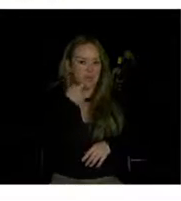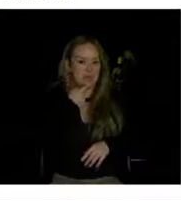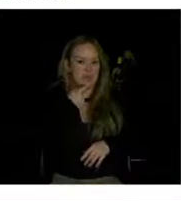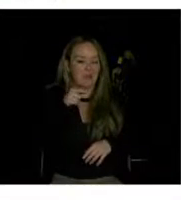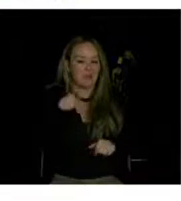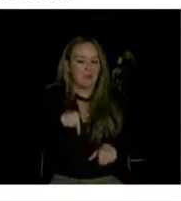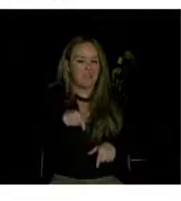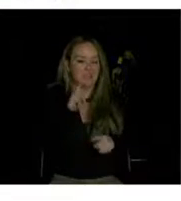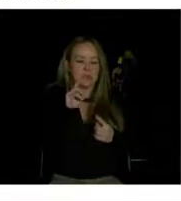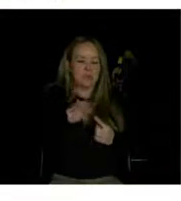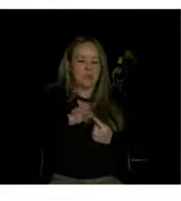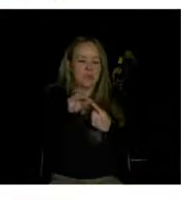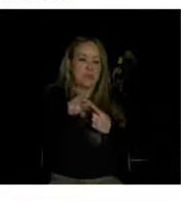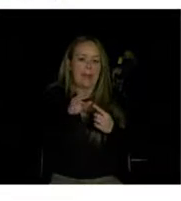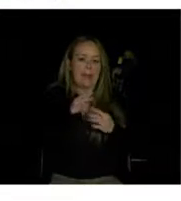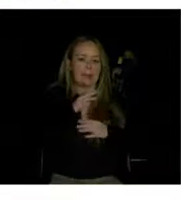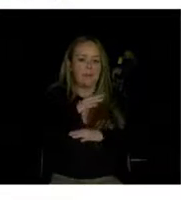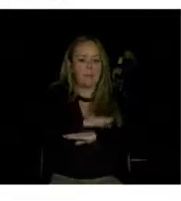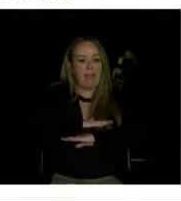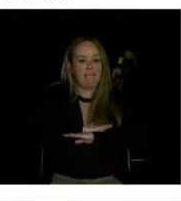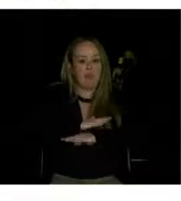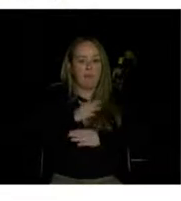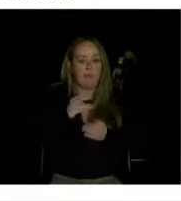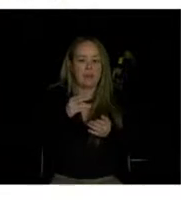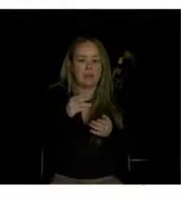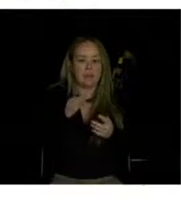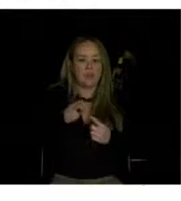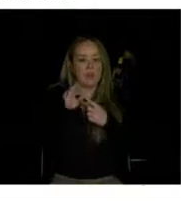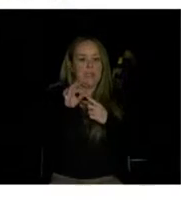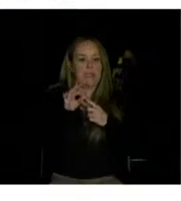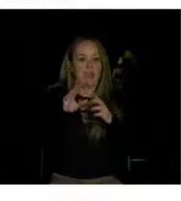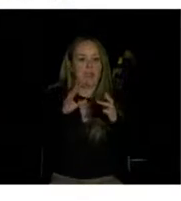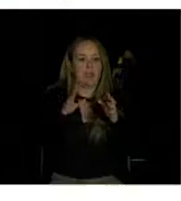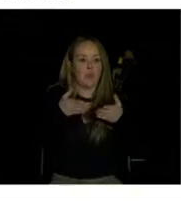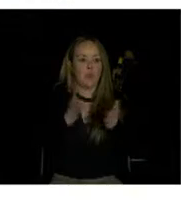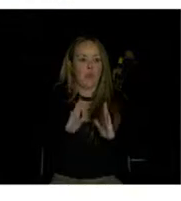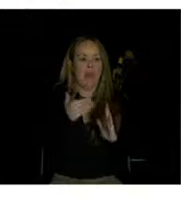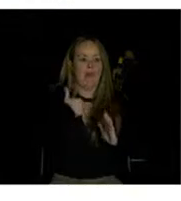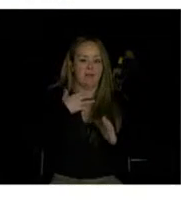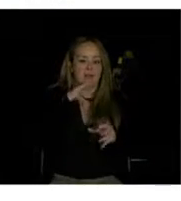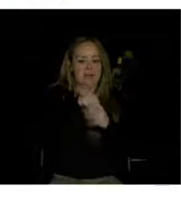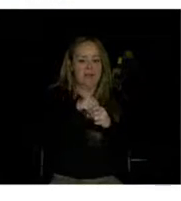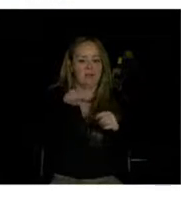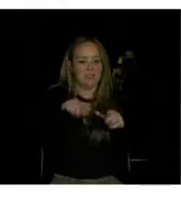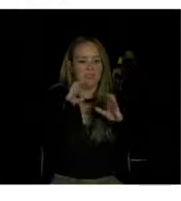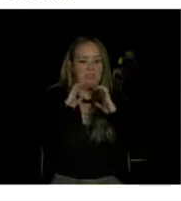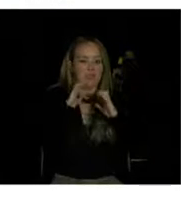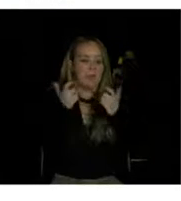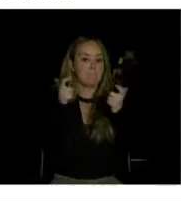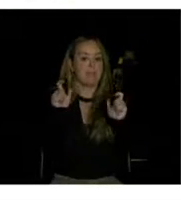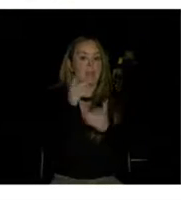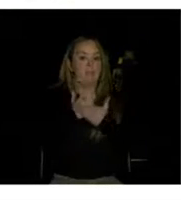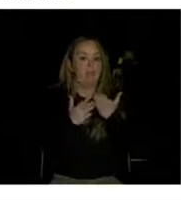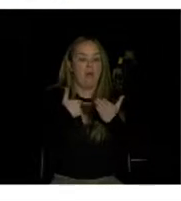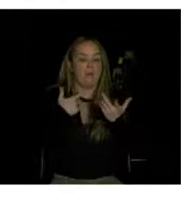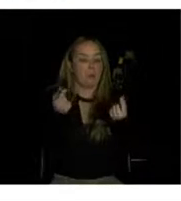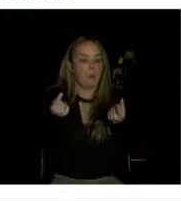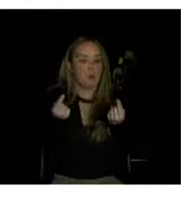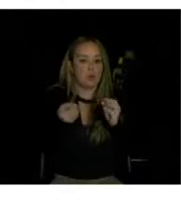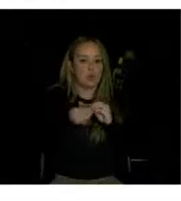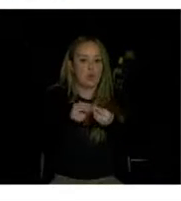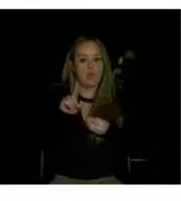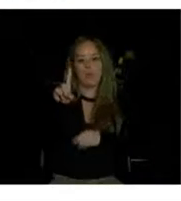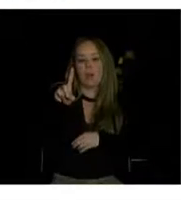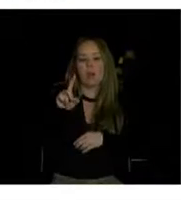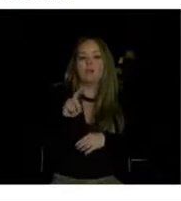of a unique platform and a unique way for us to engage in this conversation. And a big part of what we wanted to do was, number